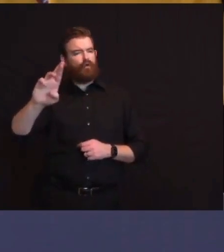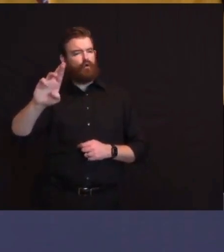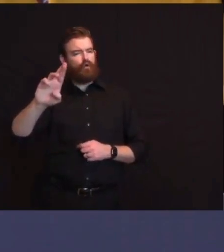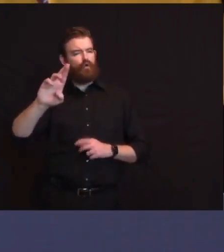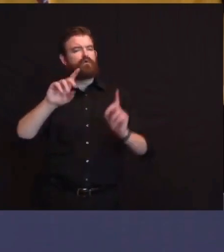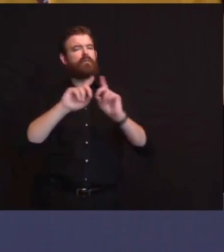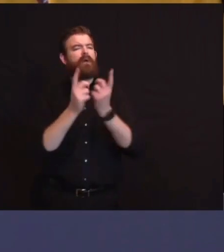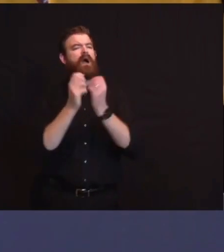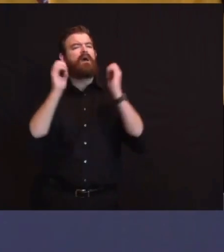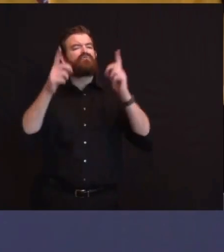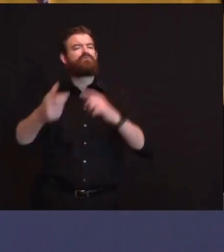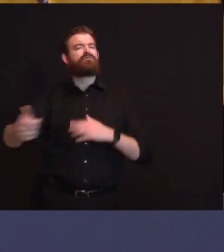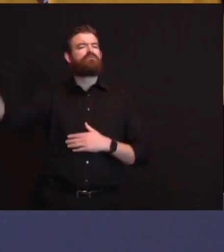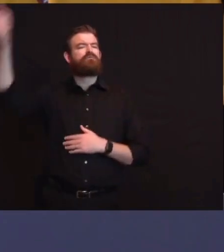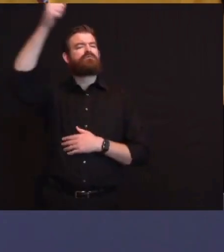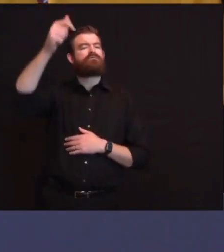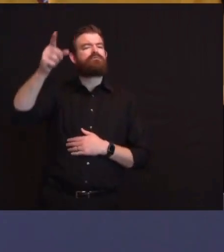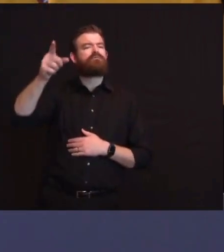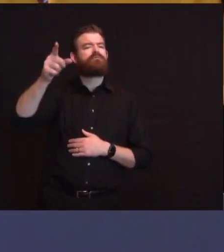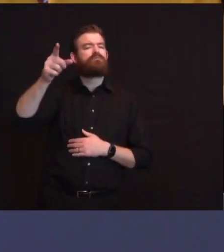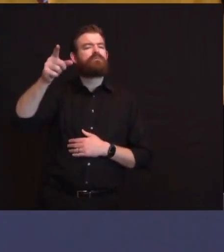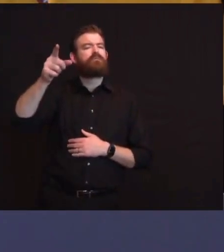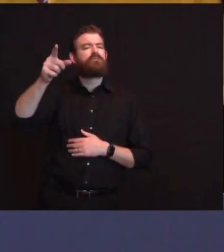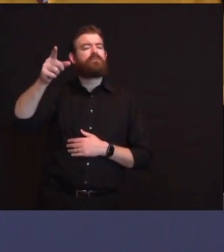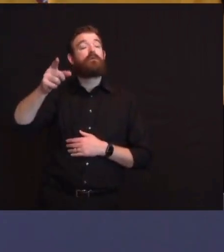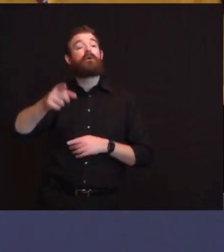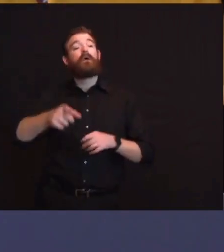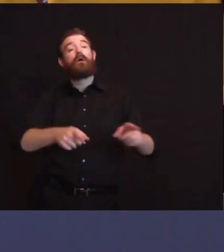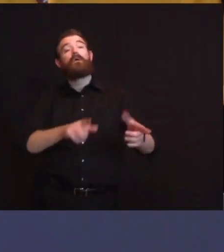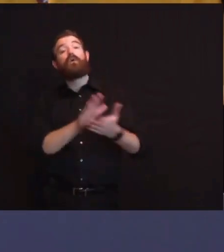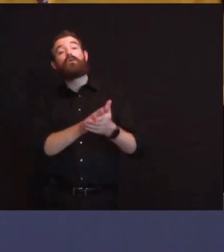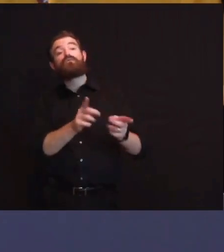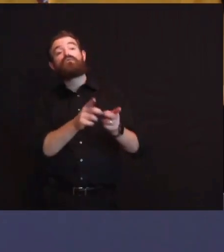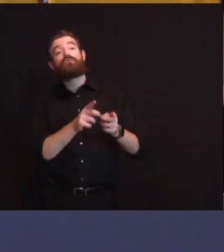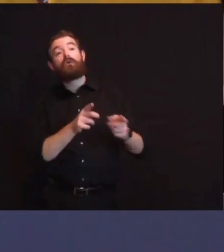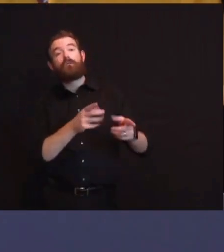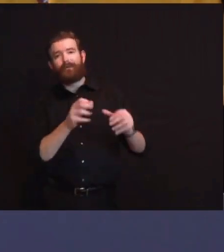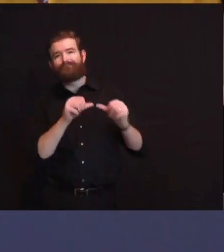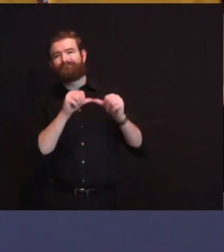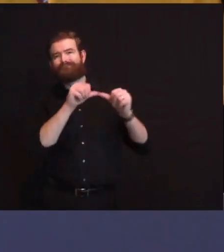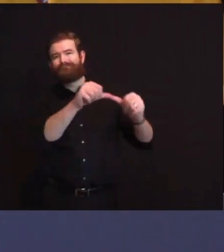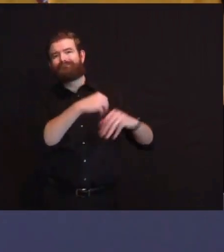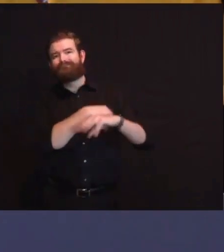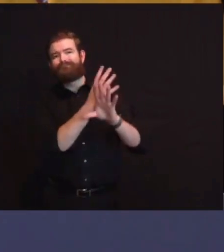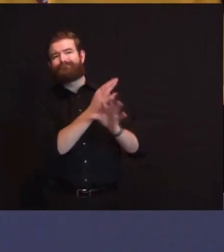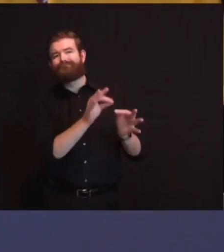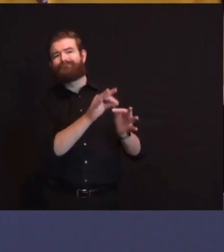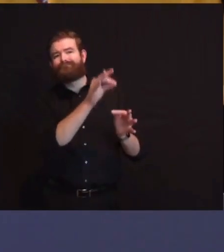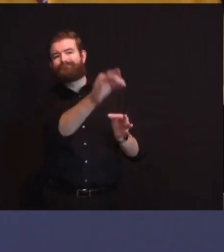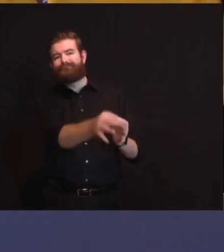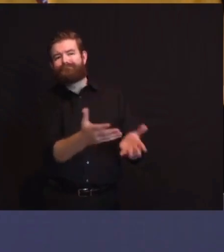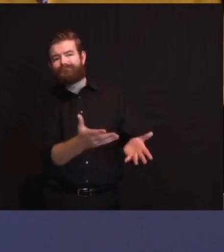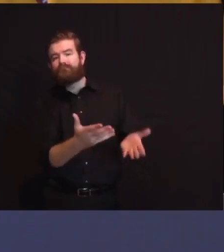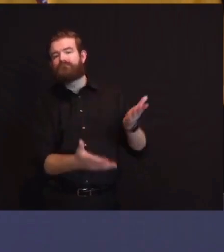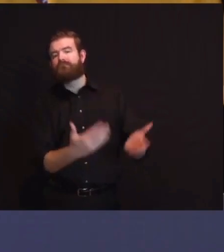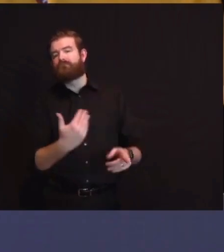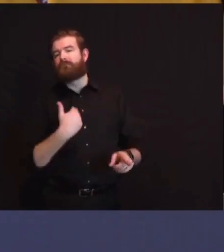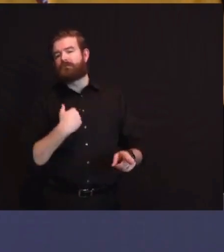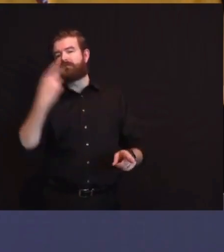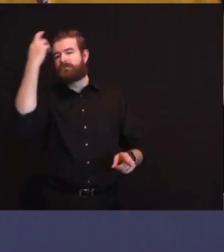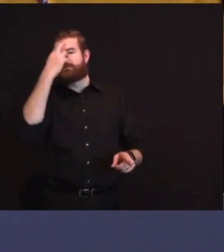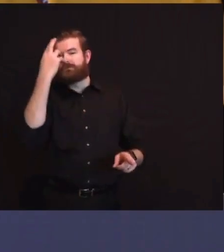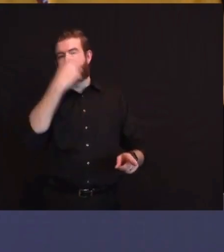to consider it. Matt, you may want to weigh in on that, but if there's, for instance, if I don't know the Patterson